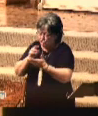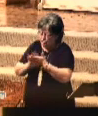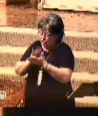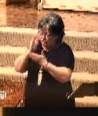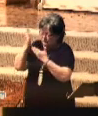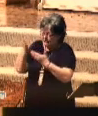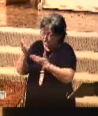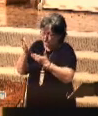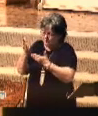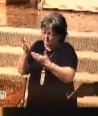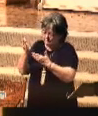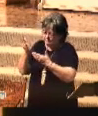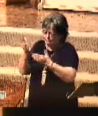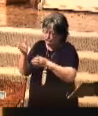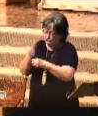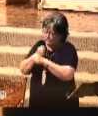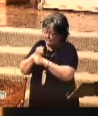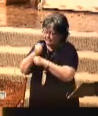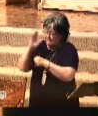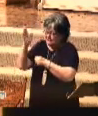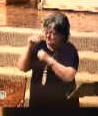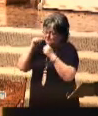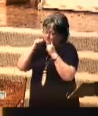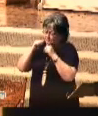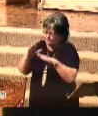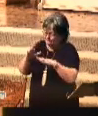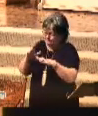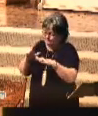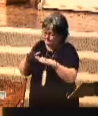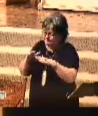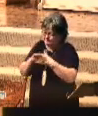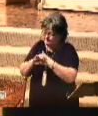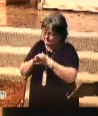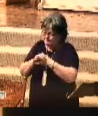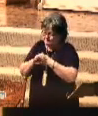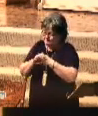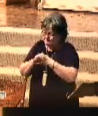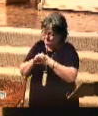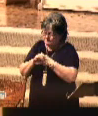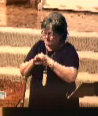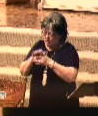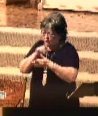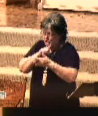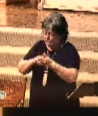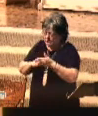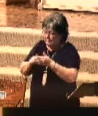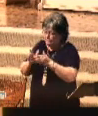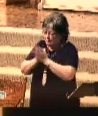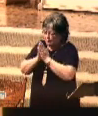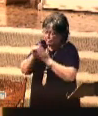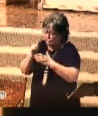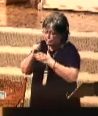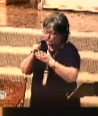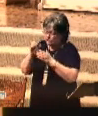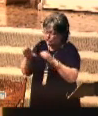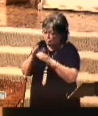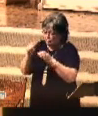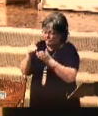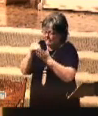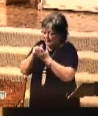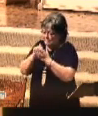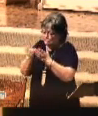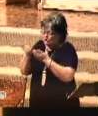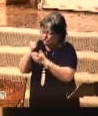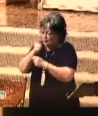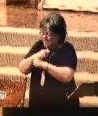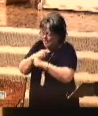that, we get His blessing in return. So, Lord, I pray that You do that again today.